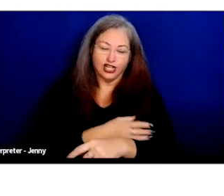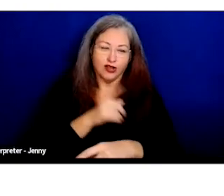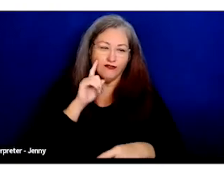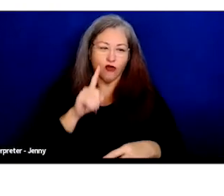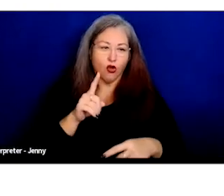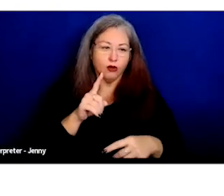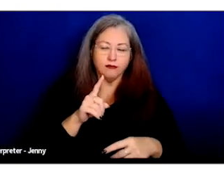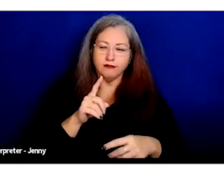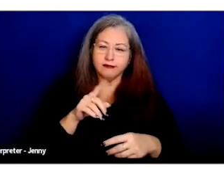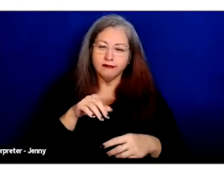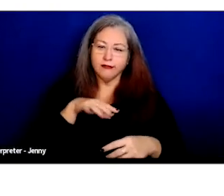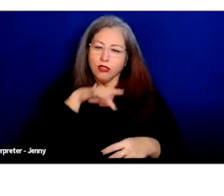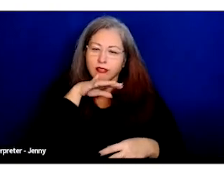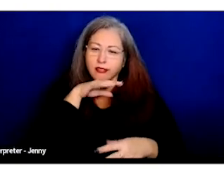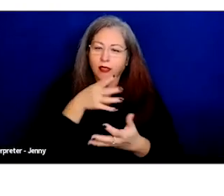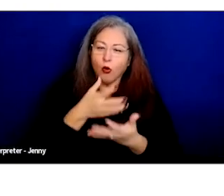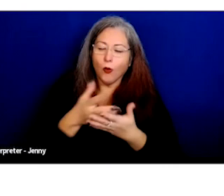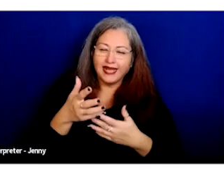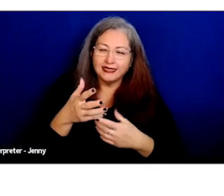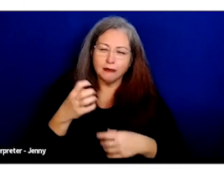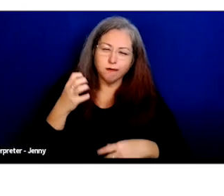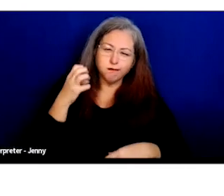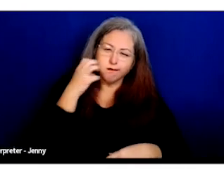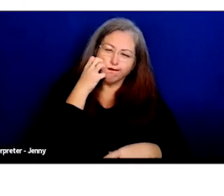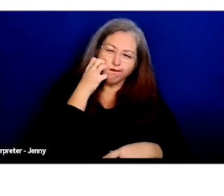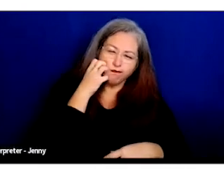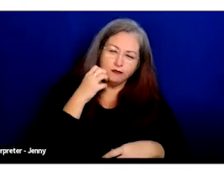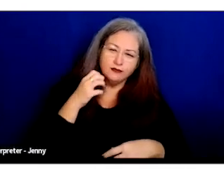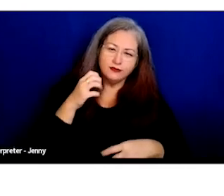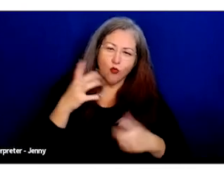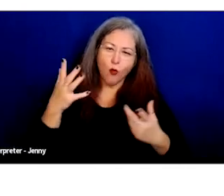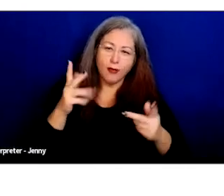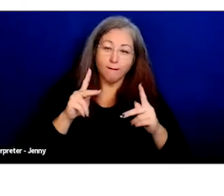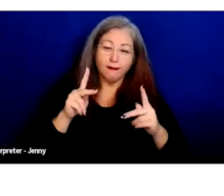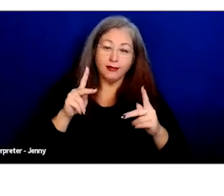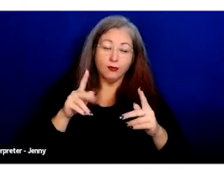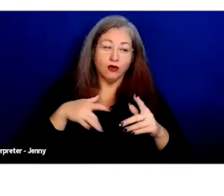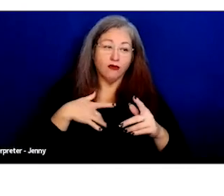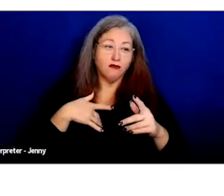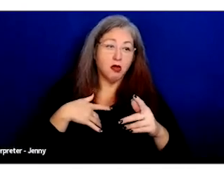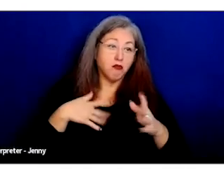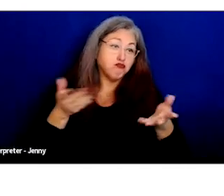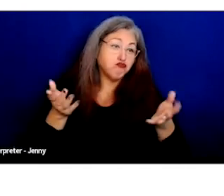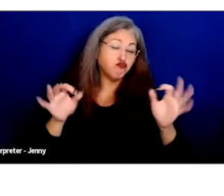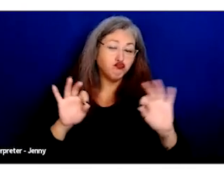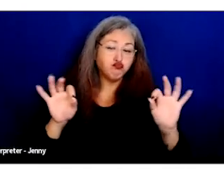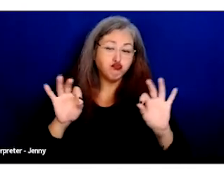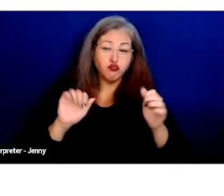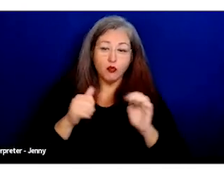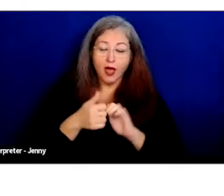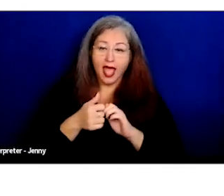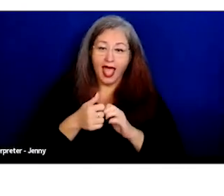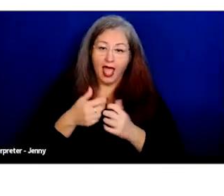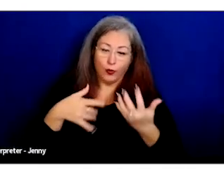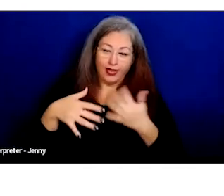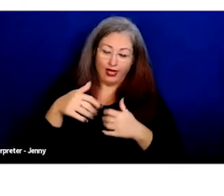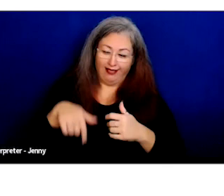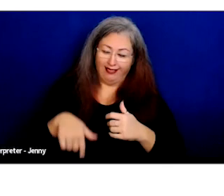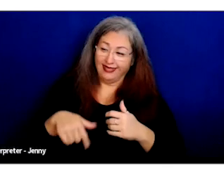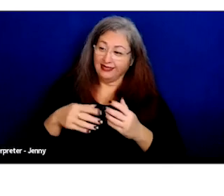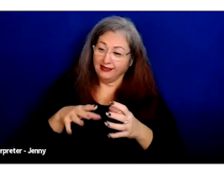That the density of the indifference with which we interact with this nourishing